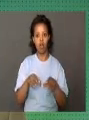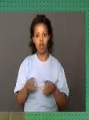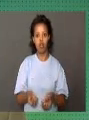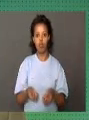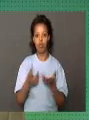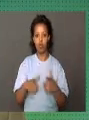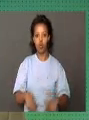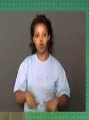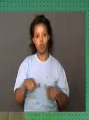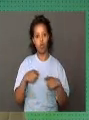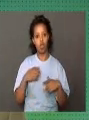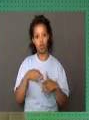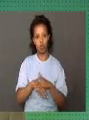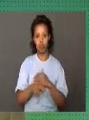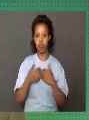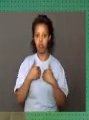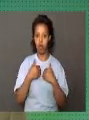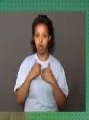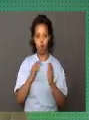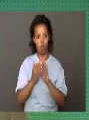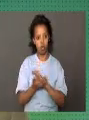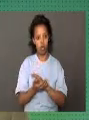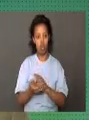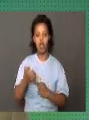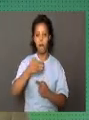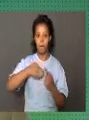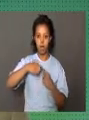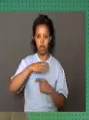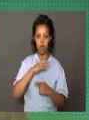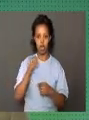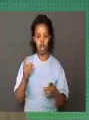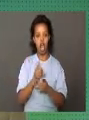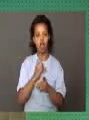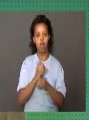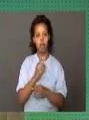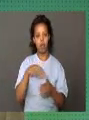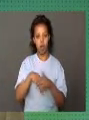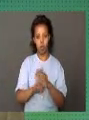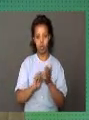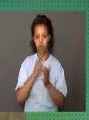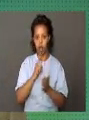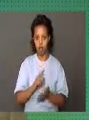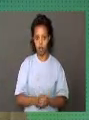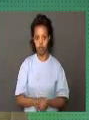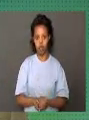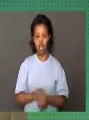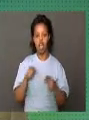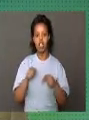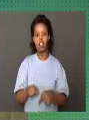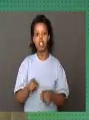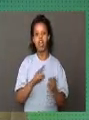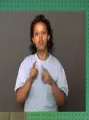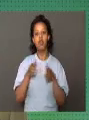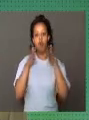areas of environment and industry. Today, we will be